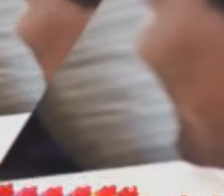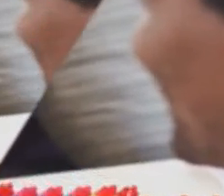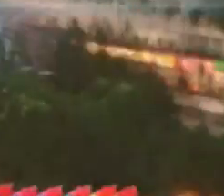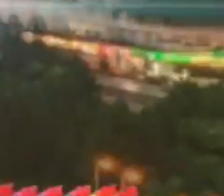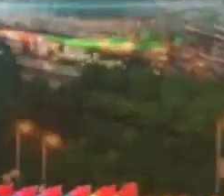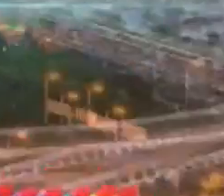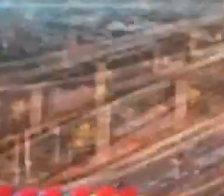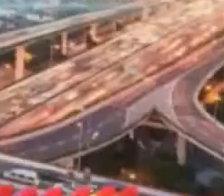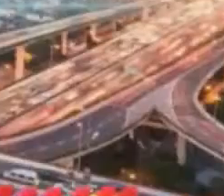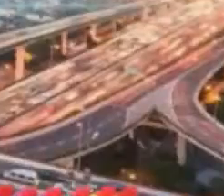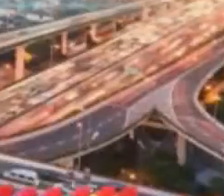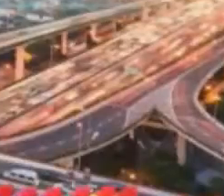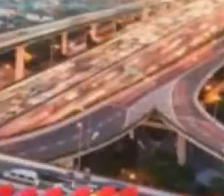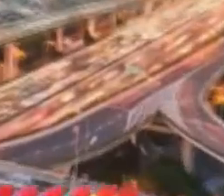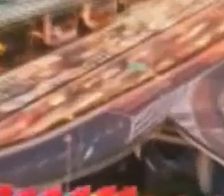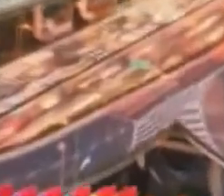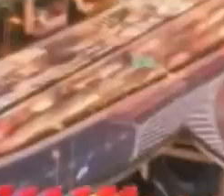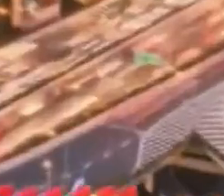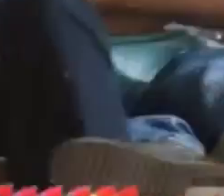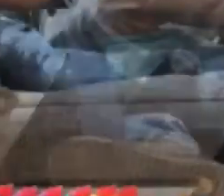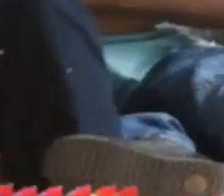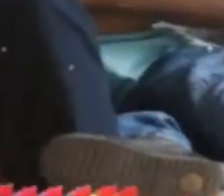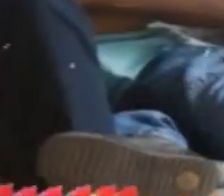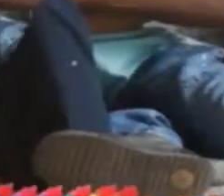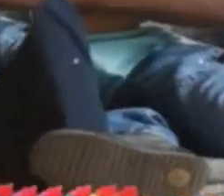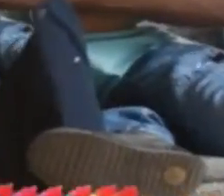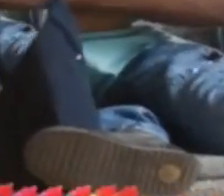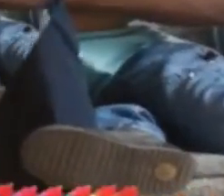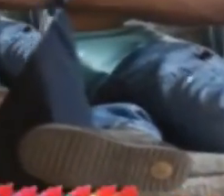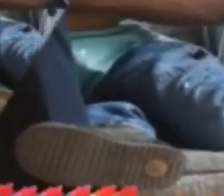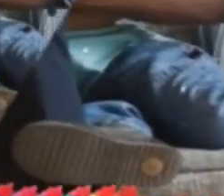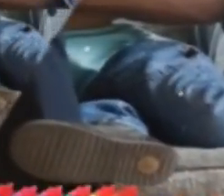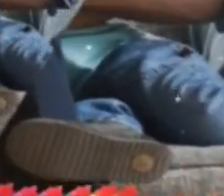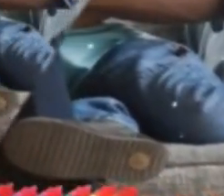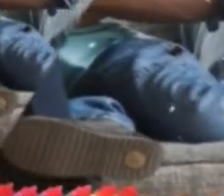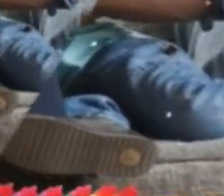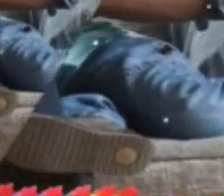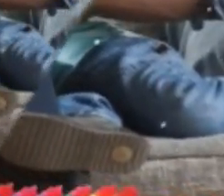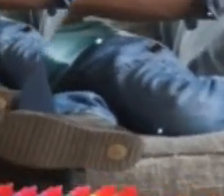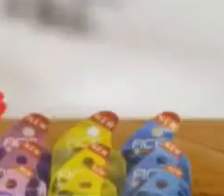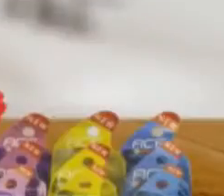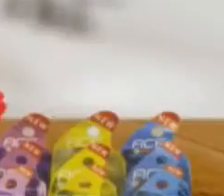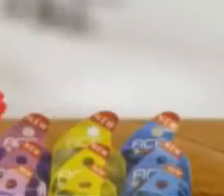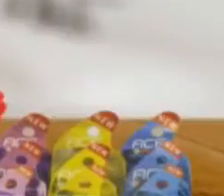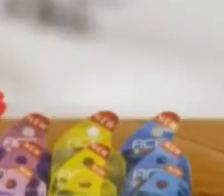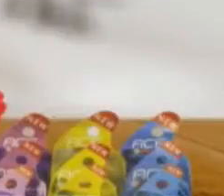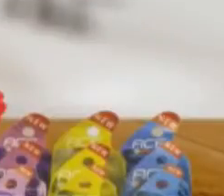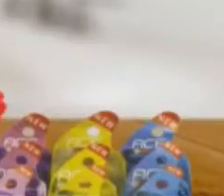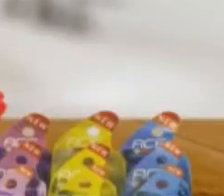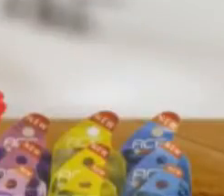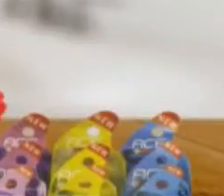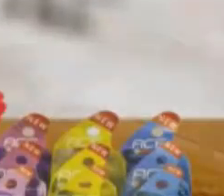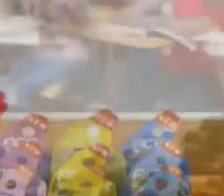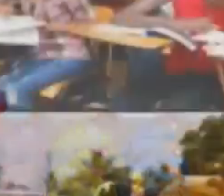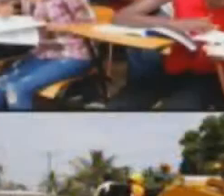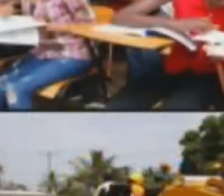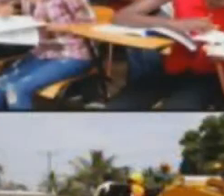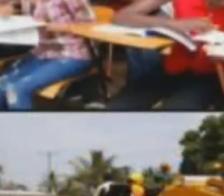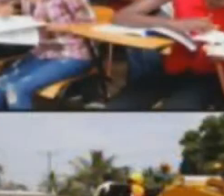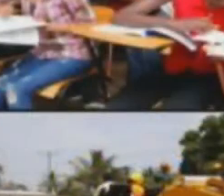public space that you visit. Ace Cleaning products are a sure way of feeling safe and secure in your home.